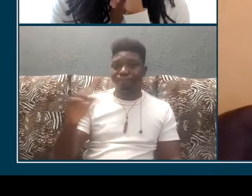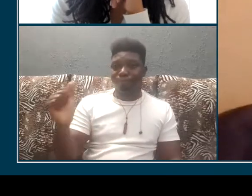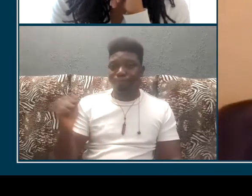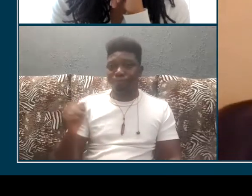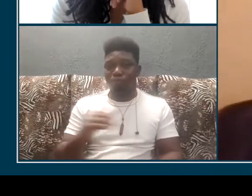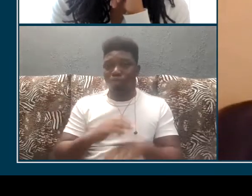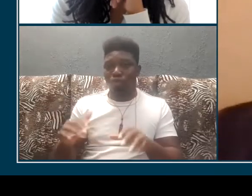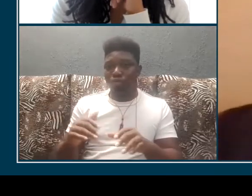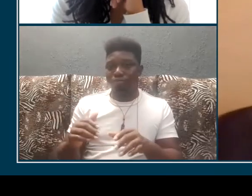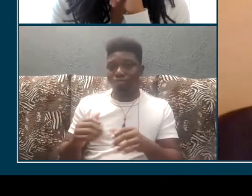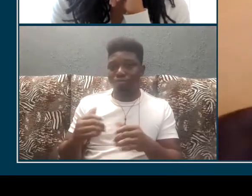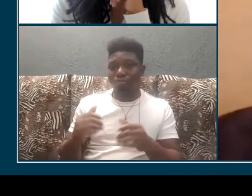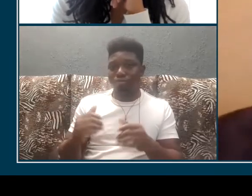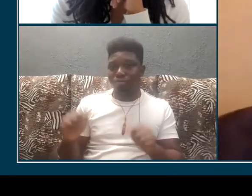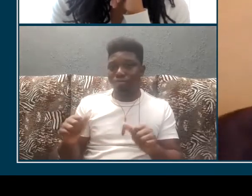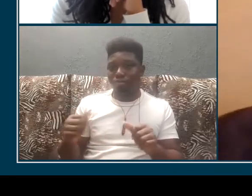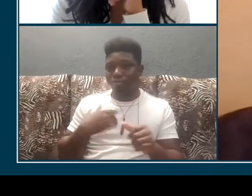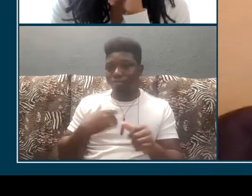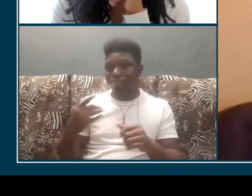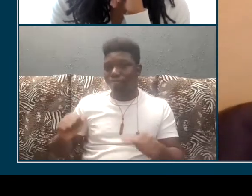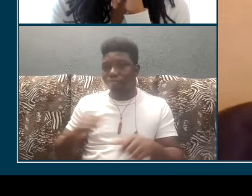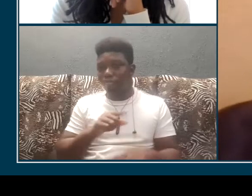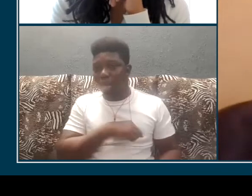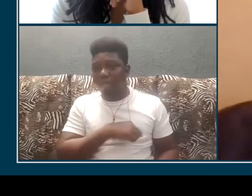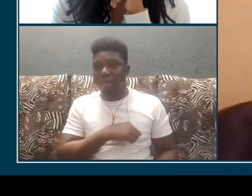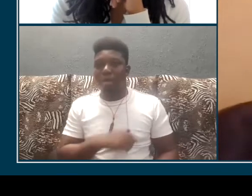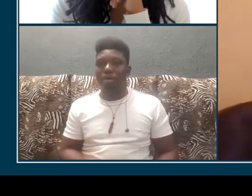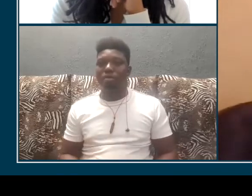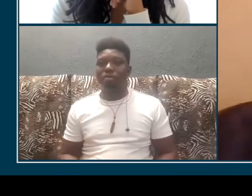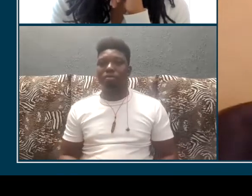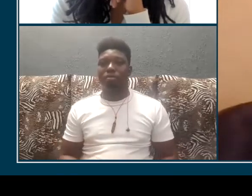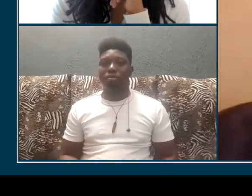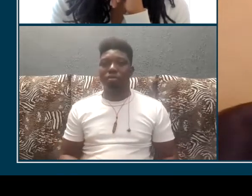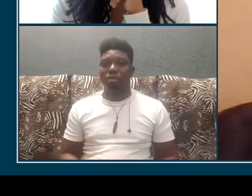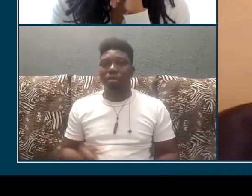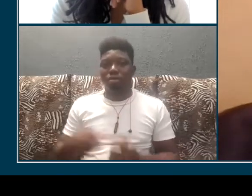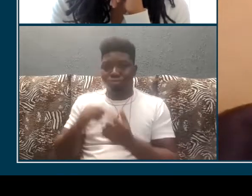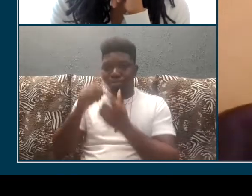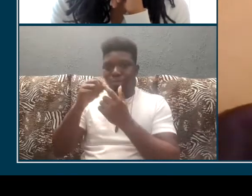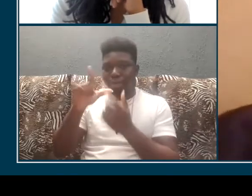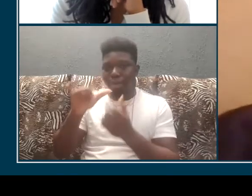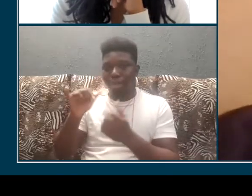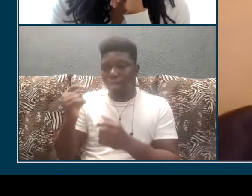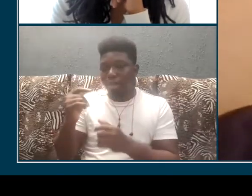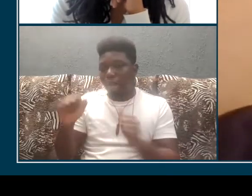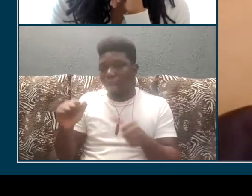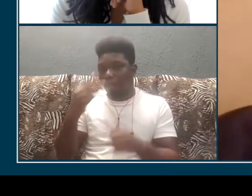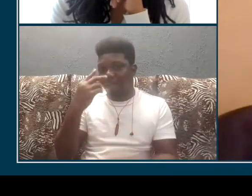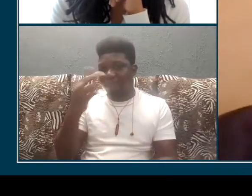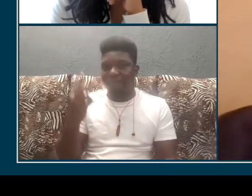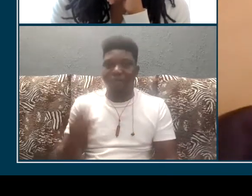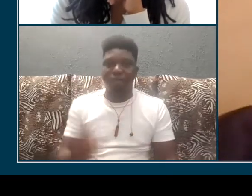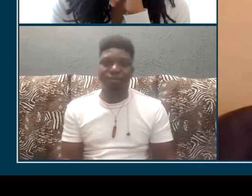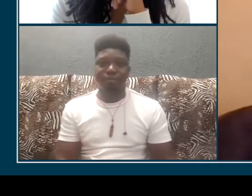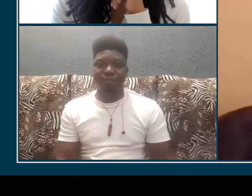for benefits for disabilities very often, especially if they're able to work at a certain level to